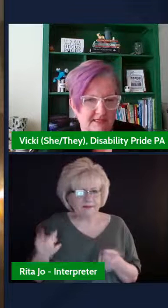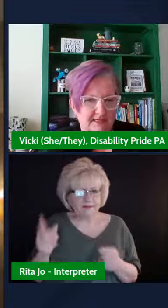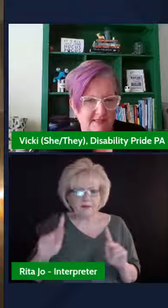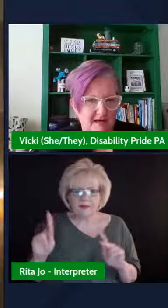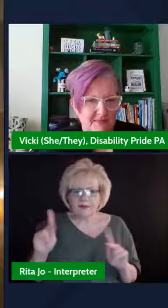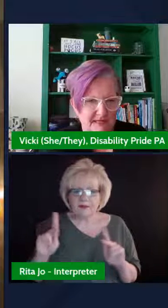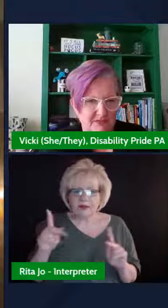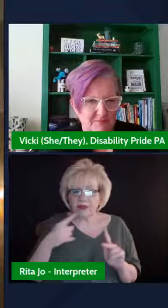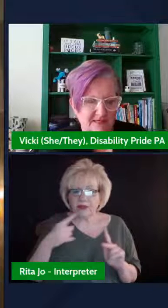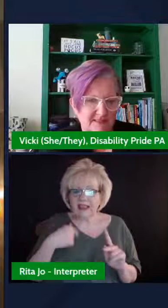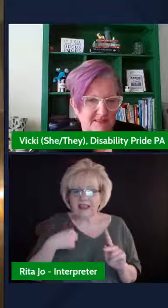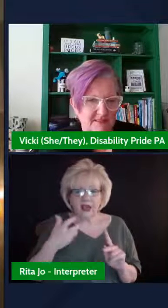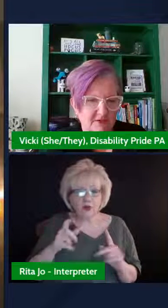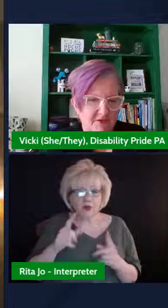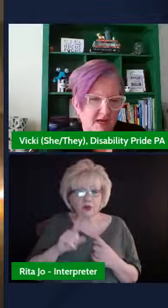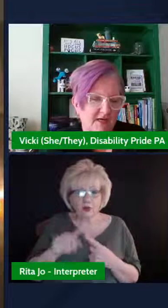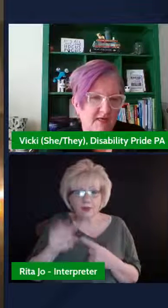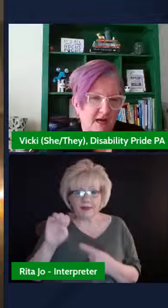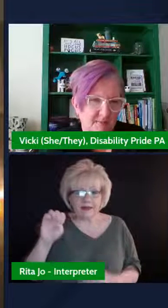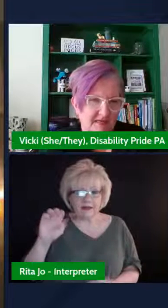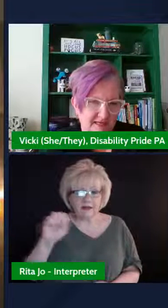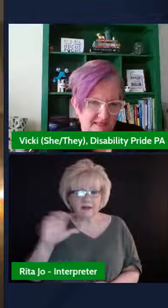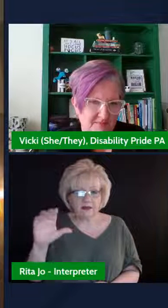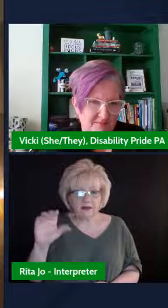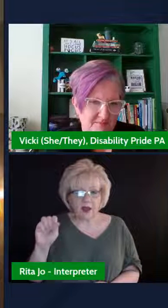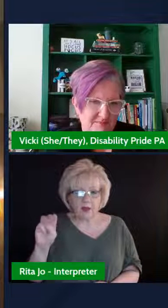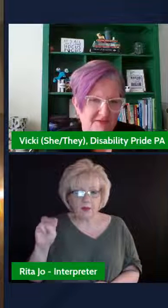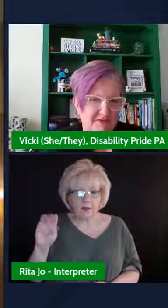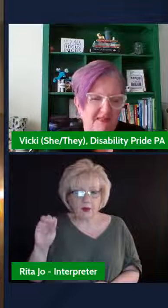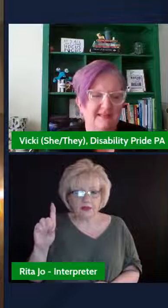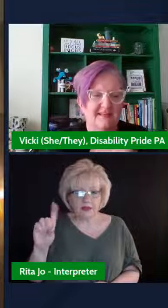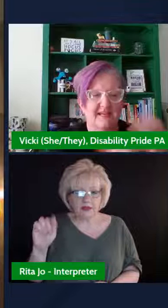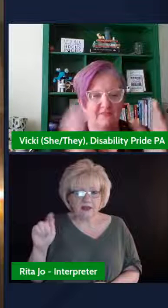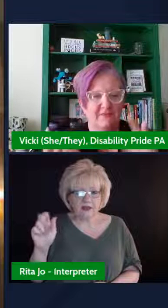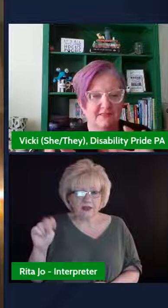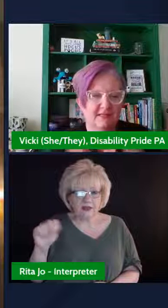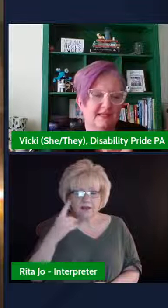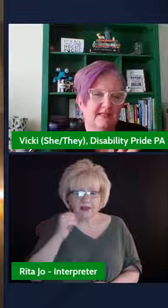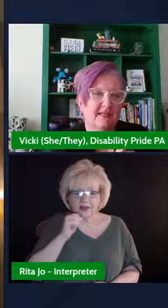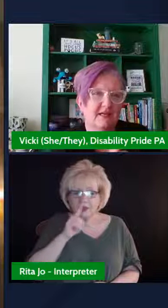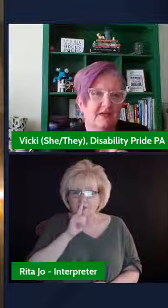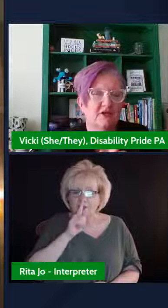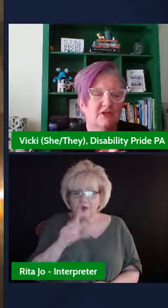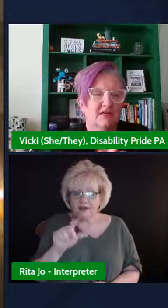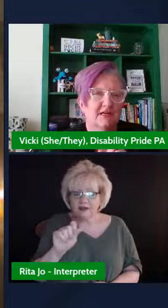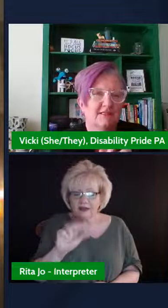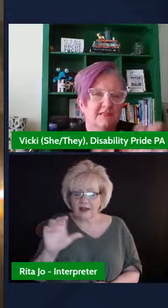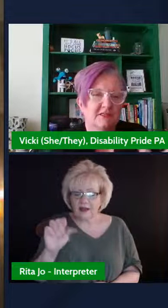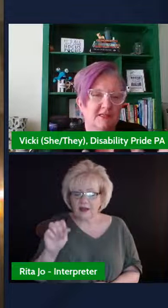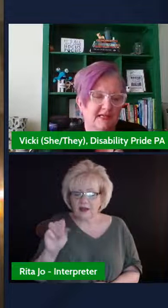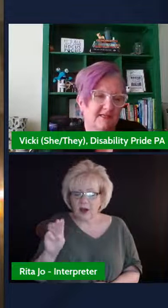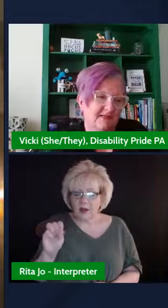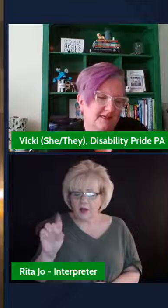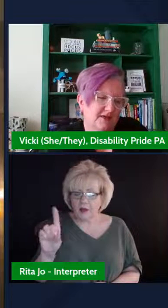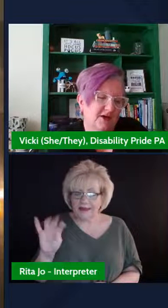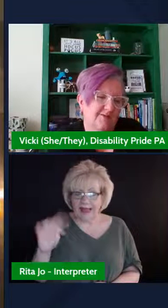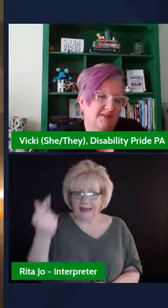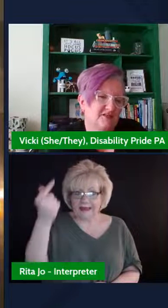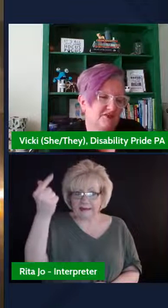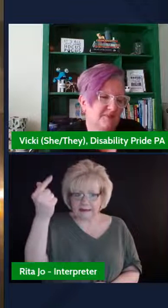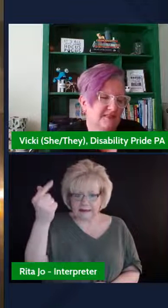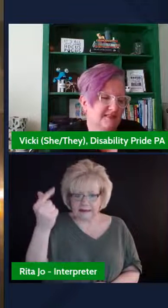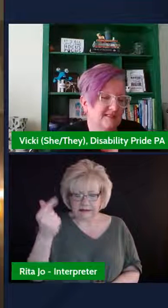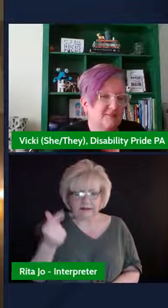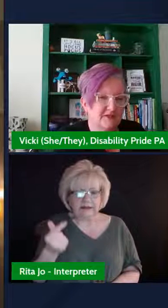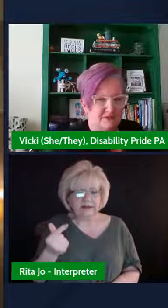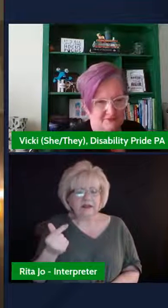it to be an accommodation because you're not accommodating, like it feels like you're still like you're having